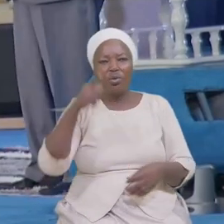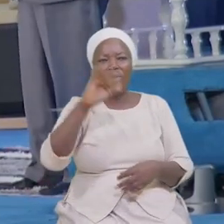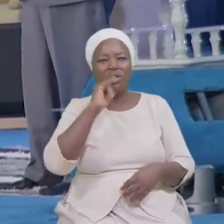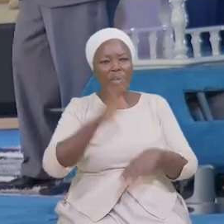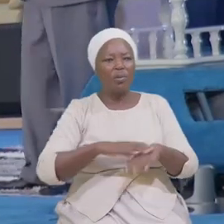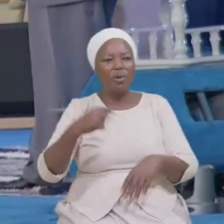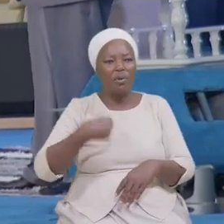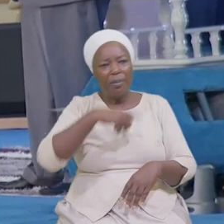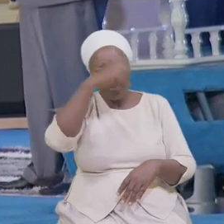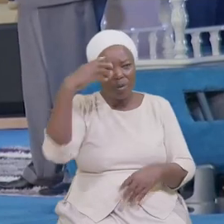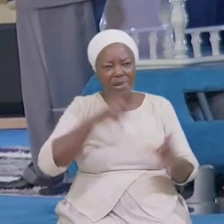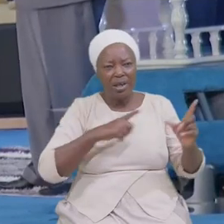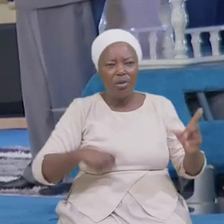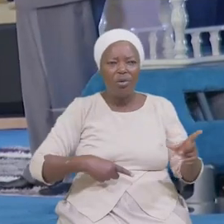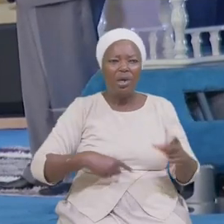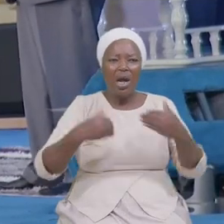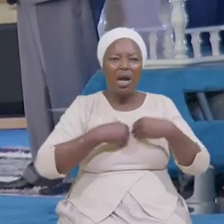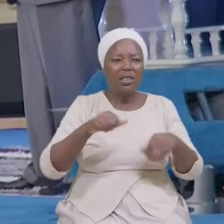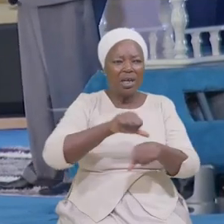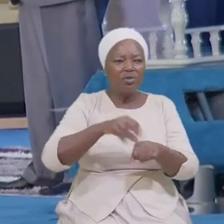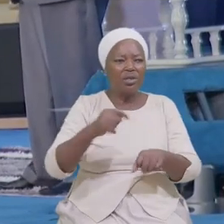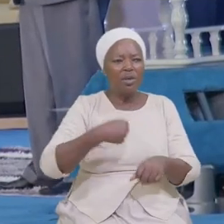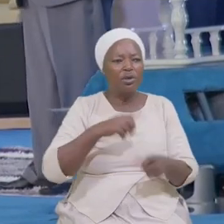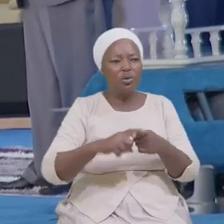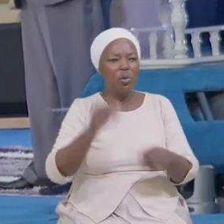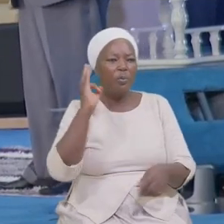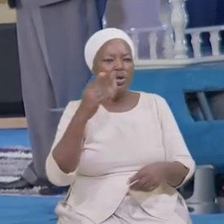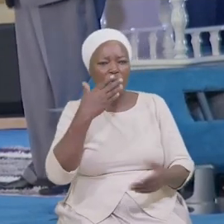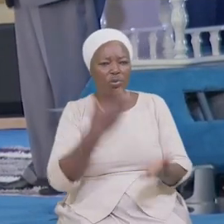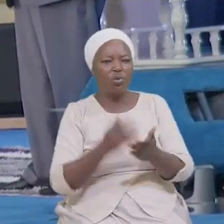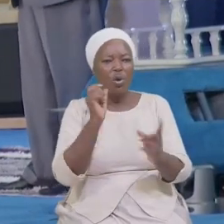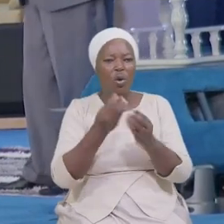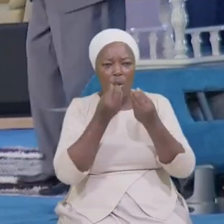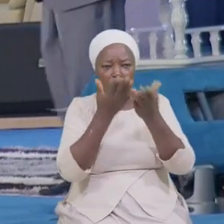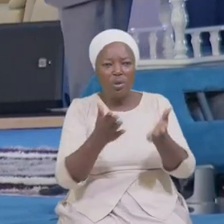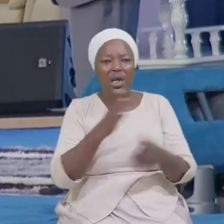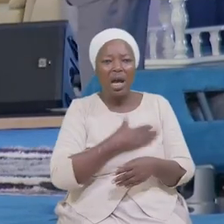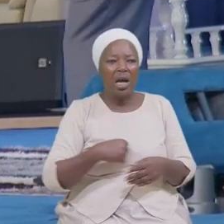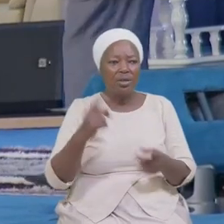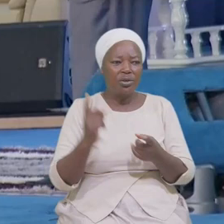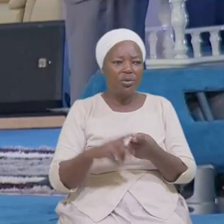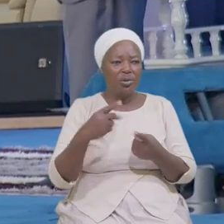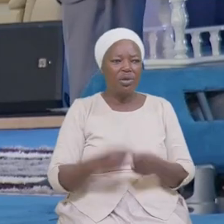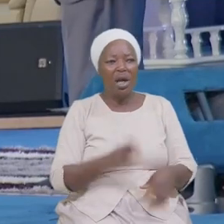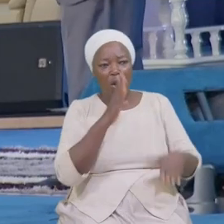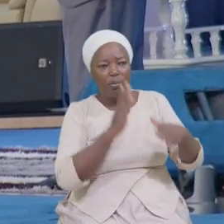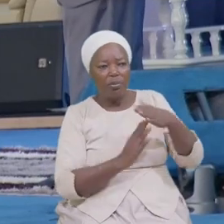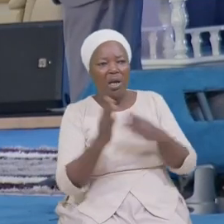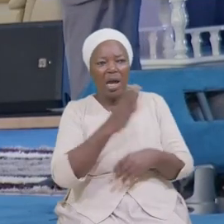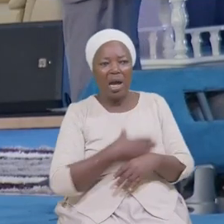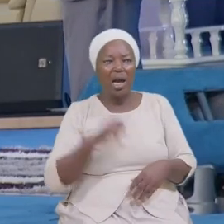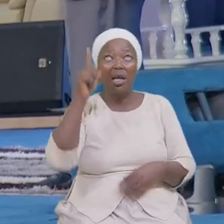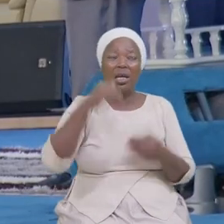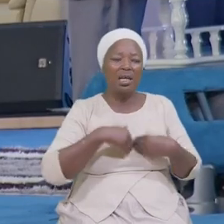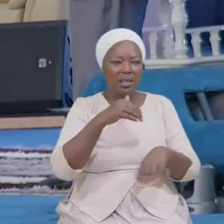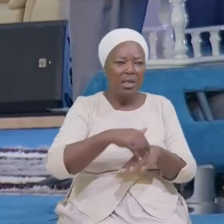Lord has anointed me to preach the good tidings unto the meek, and he has sent me to